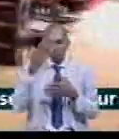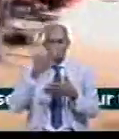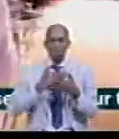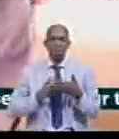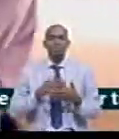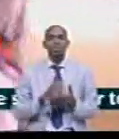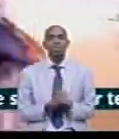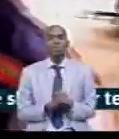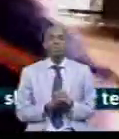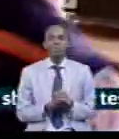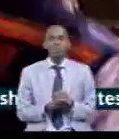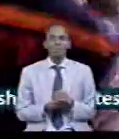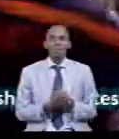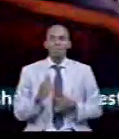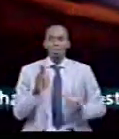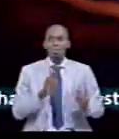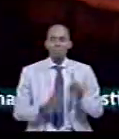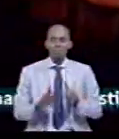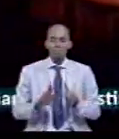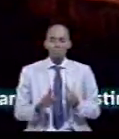Bring them to the front.